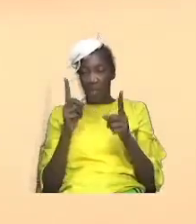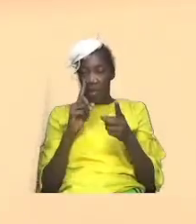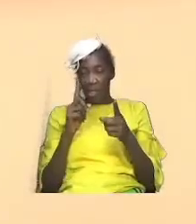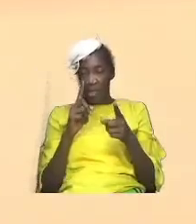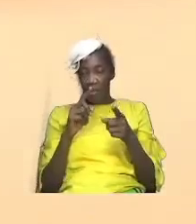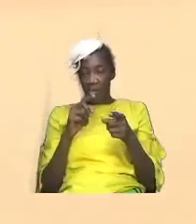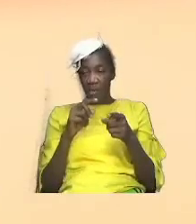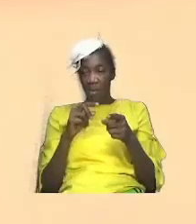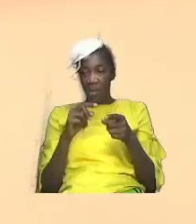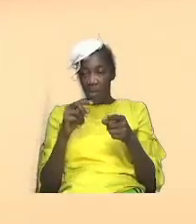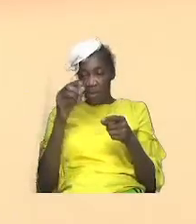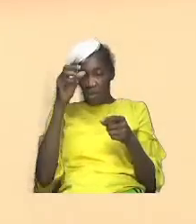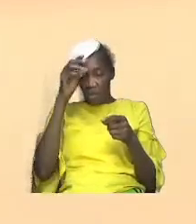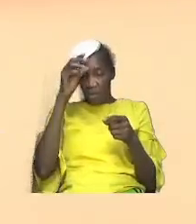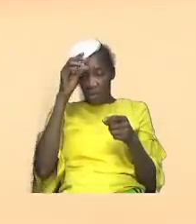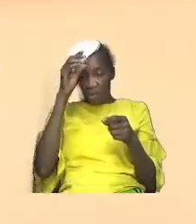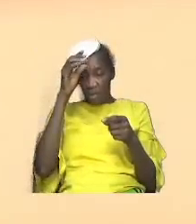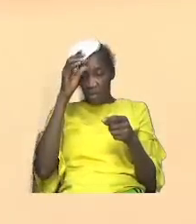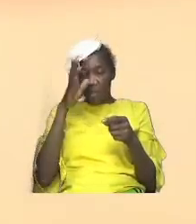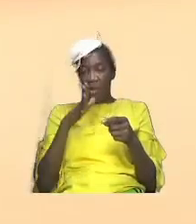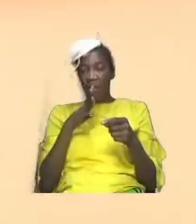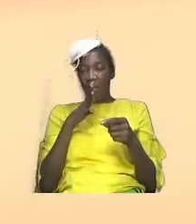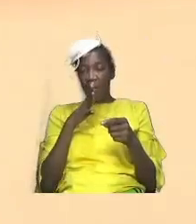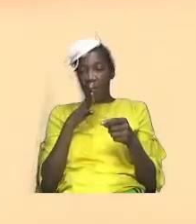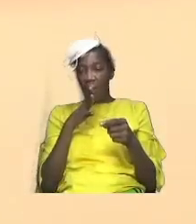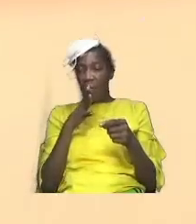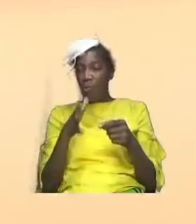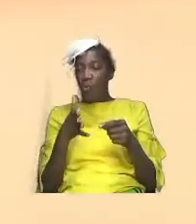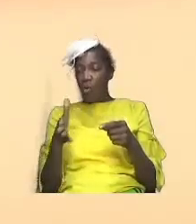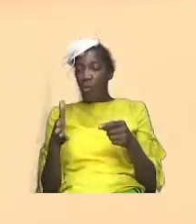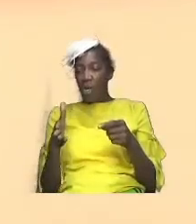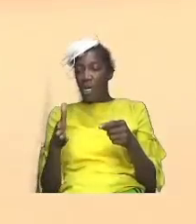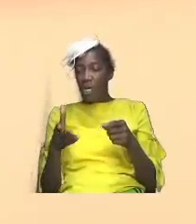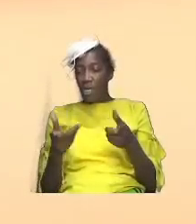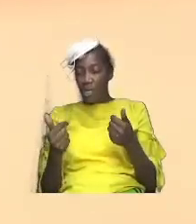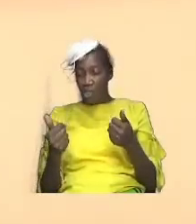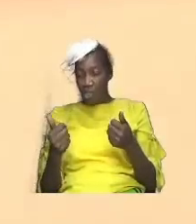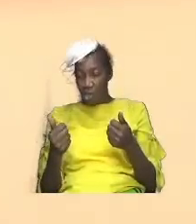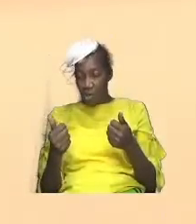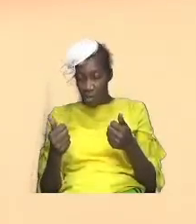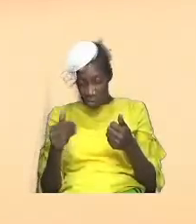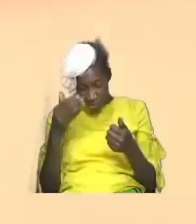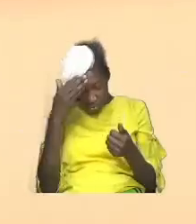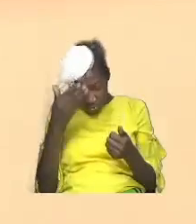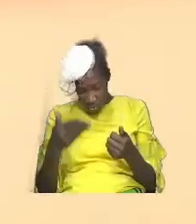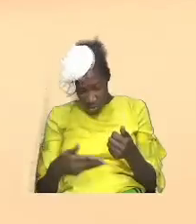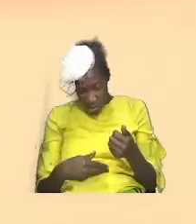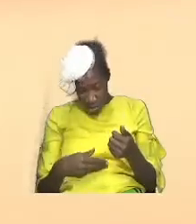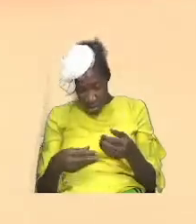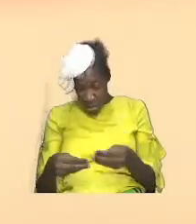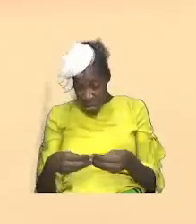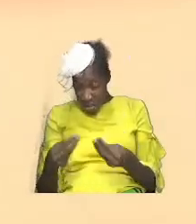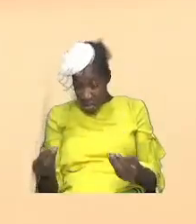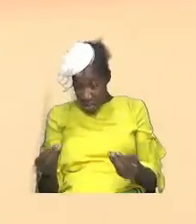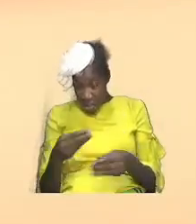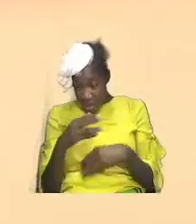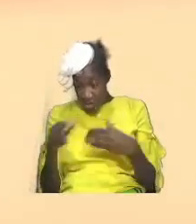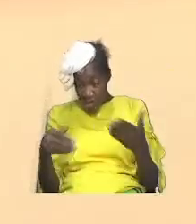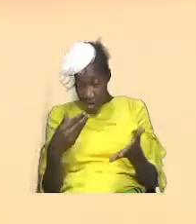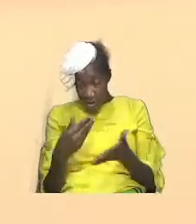who came with her little mite. And she barely bowed her head and she gave, but it was all that she